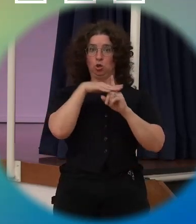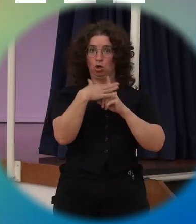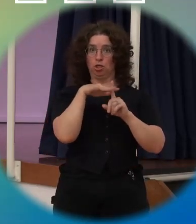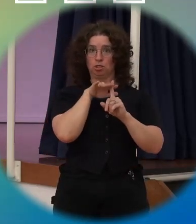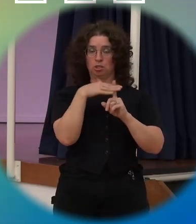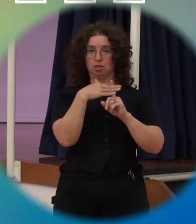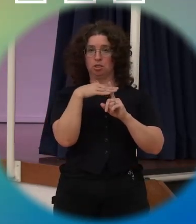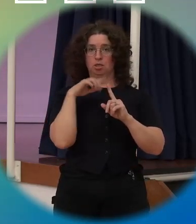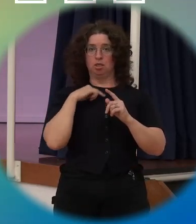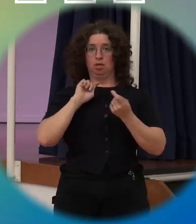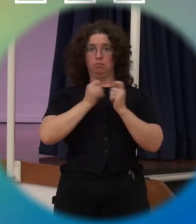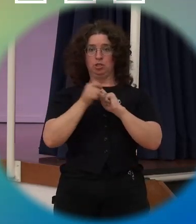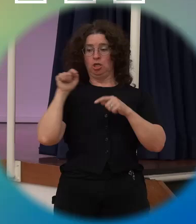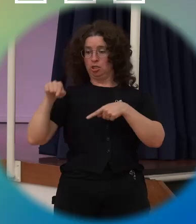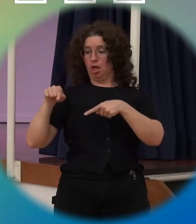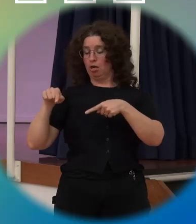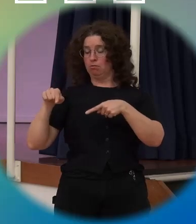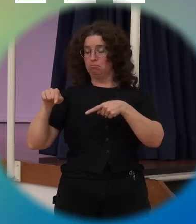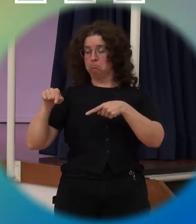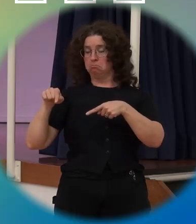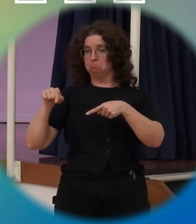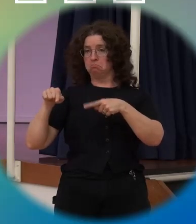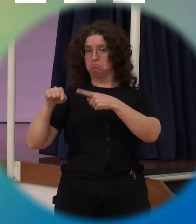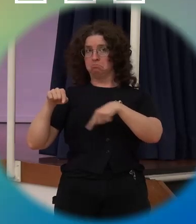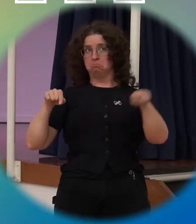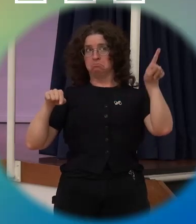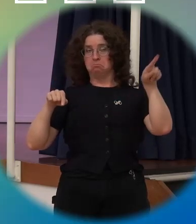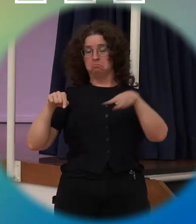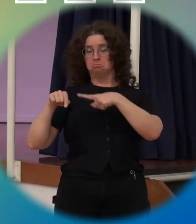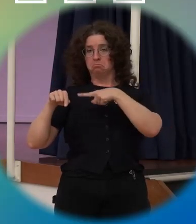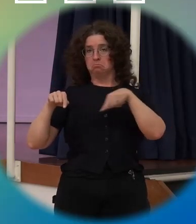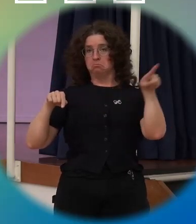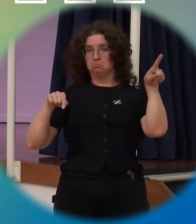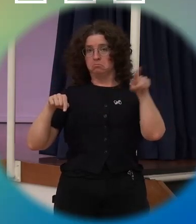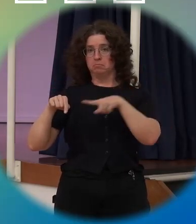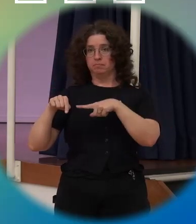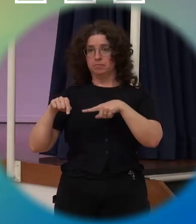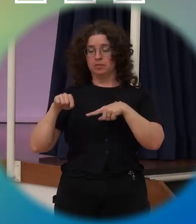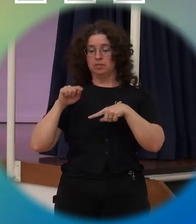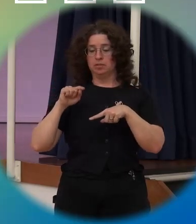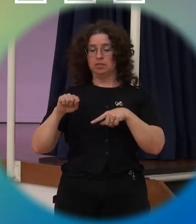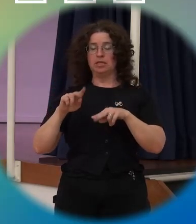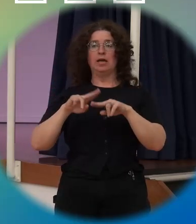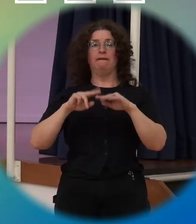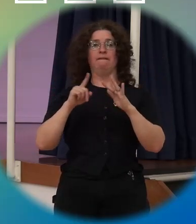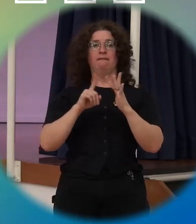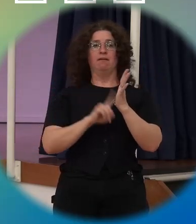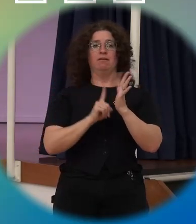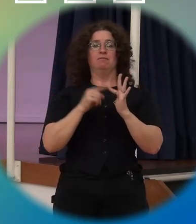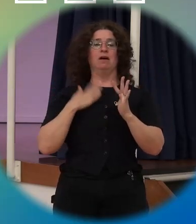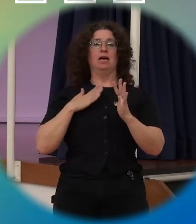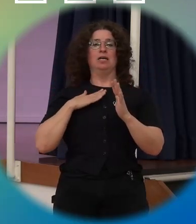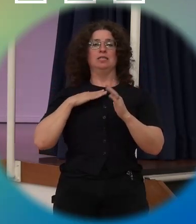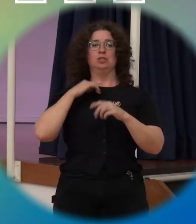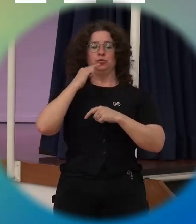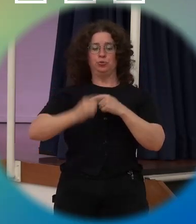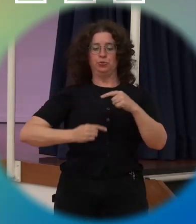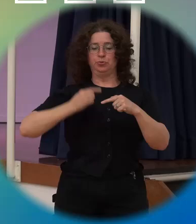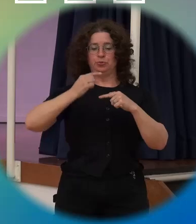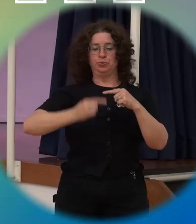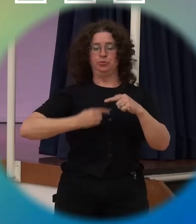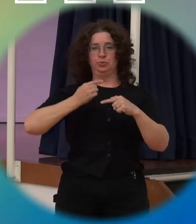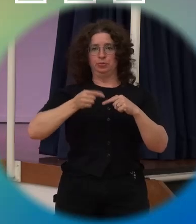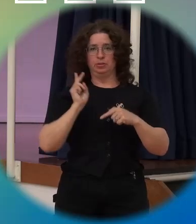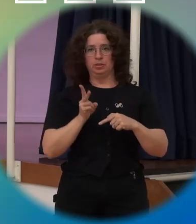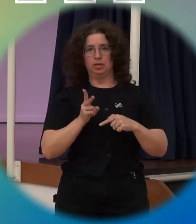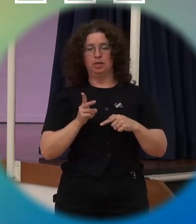to modify a single file, we can see that the assembly that this file belongs to needs to recompile and rebuild, as well